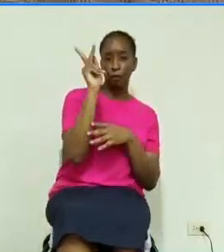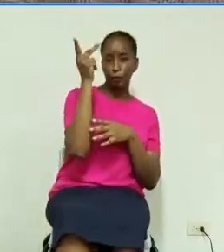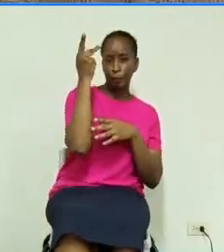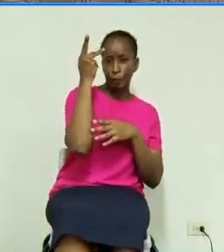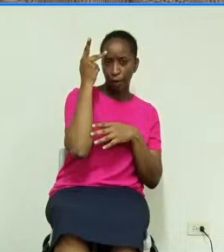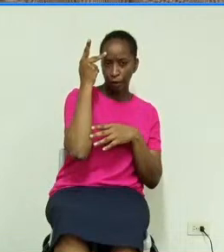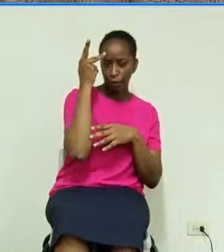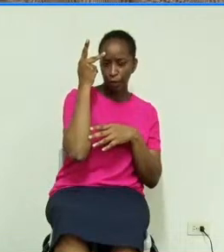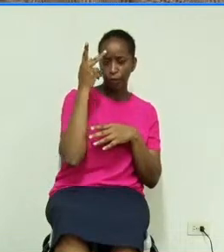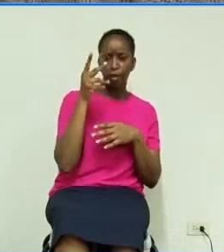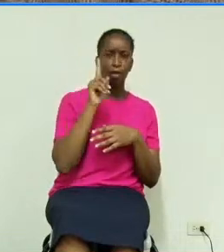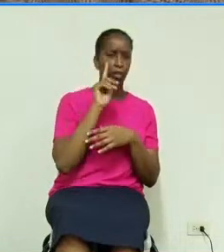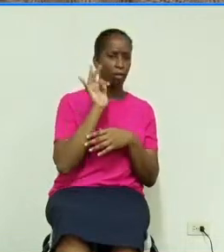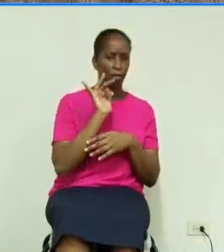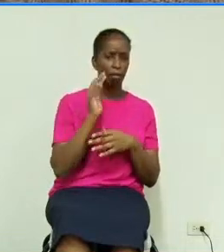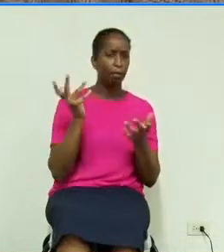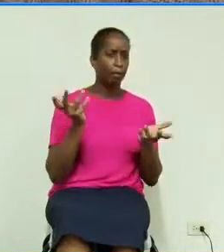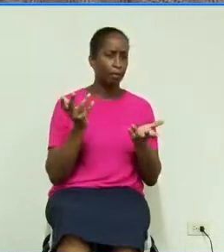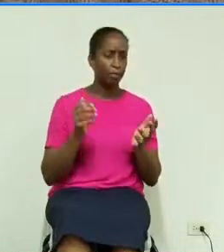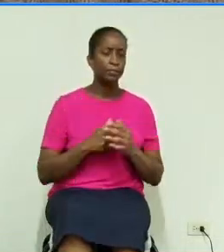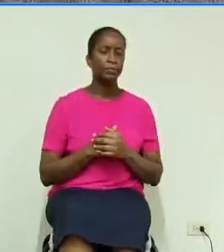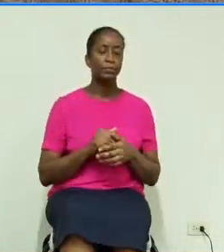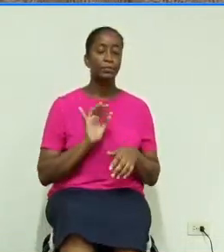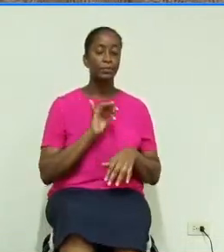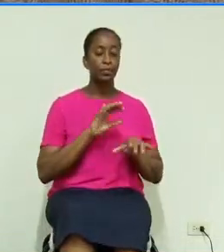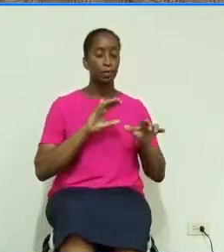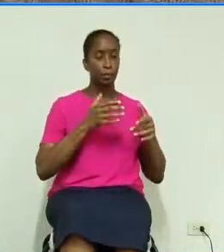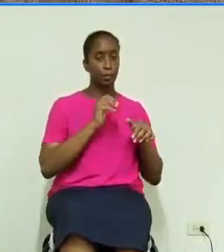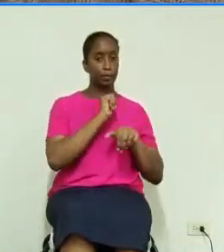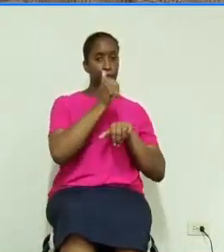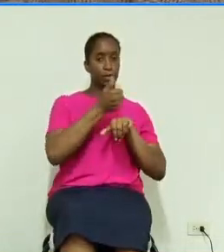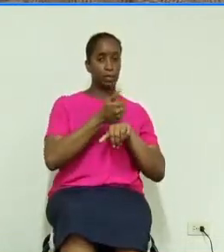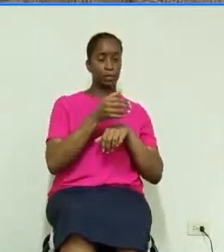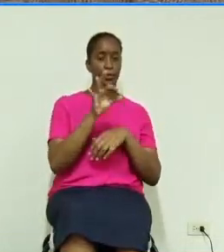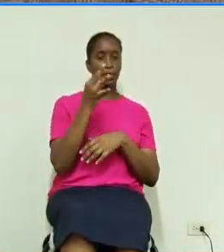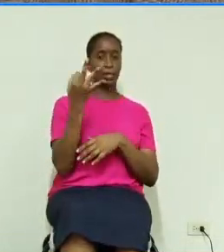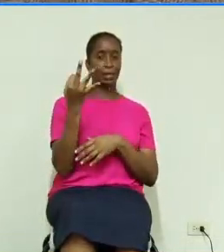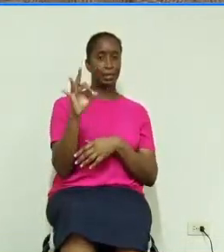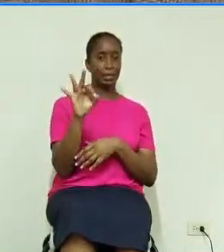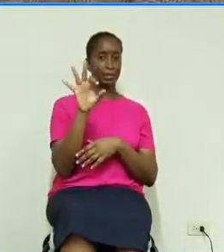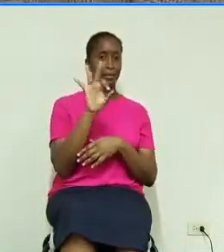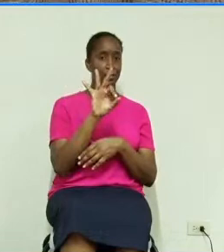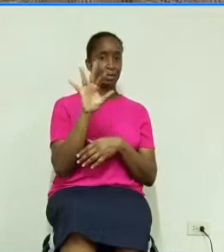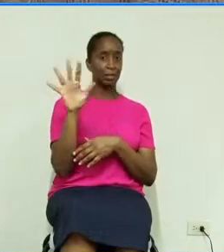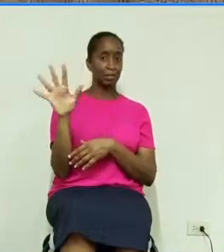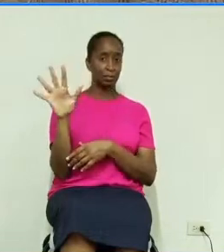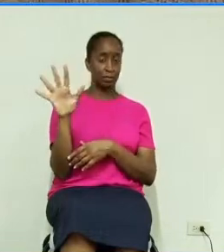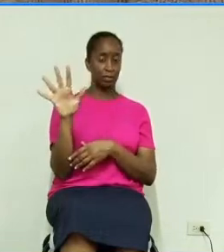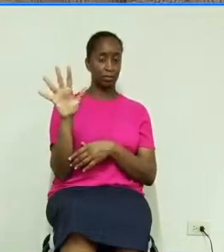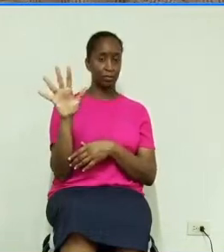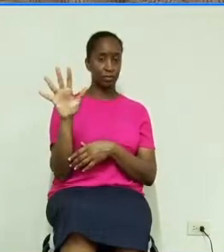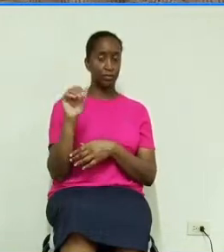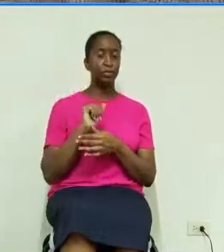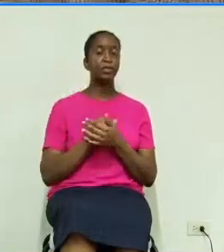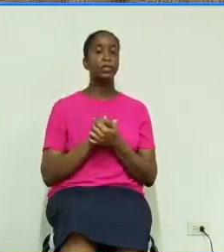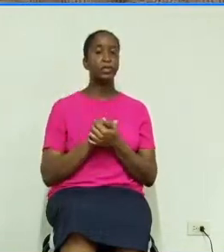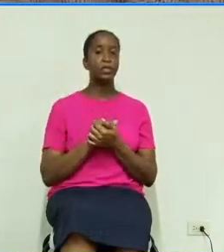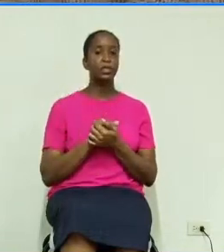International IDEA was founded in 1995. It is an official United States